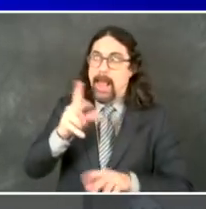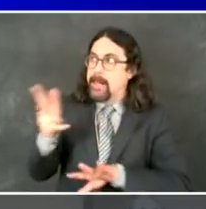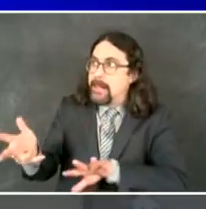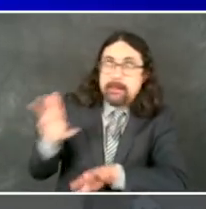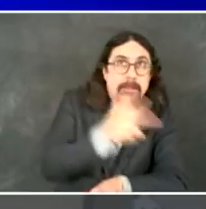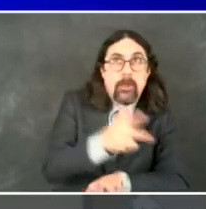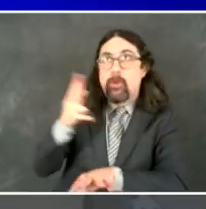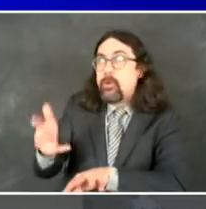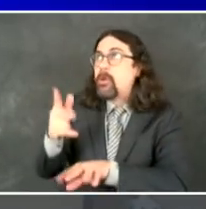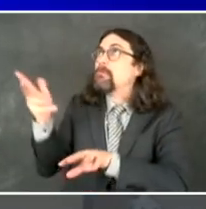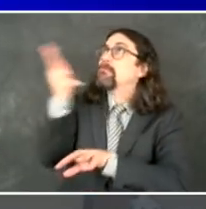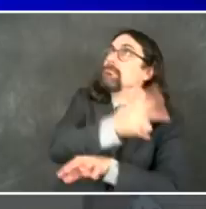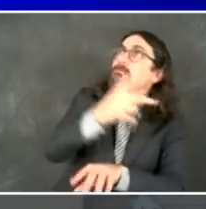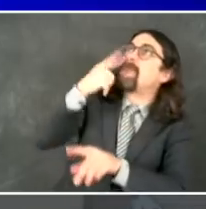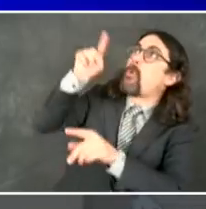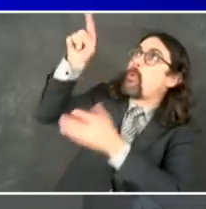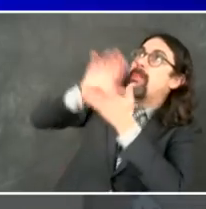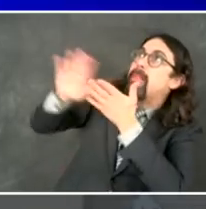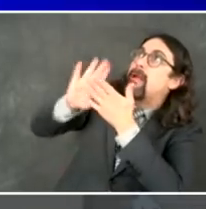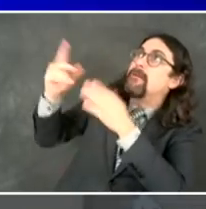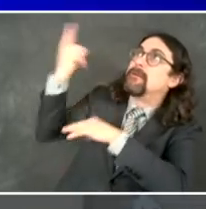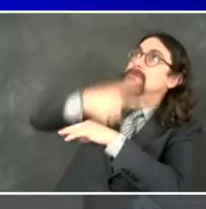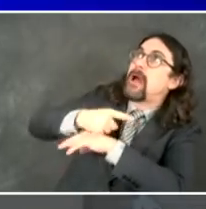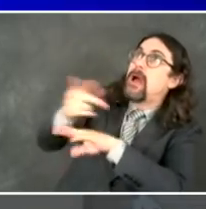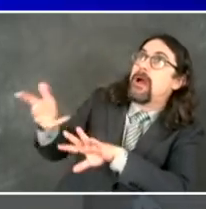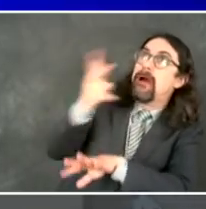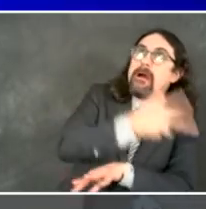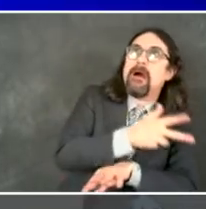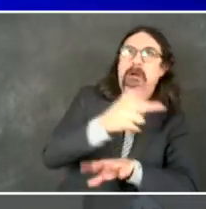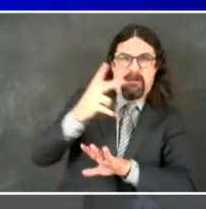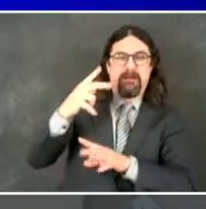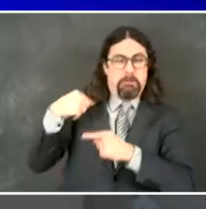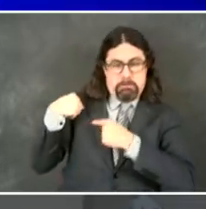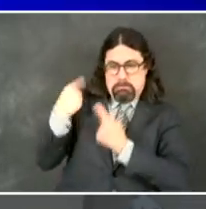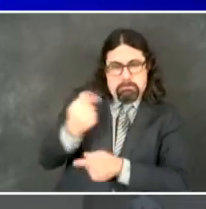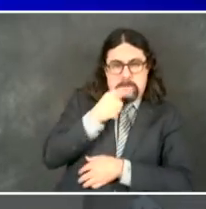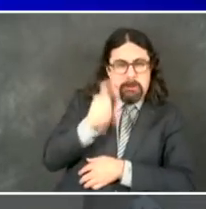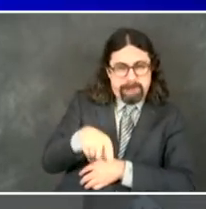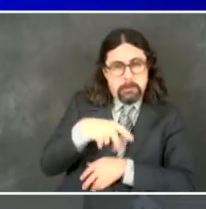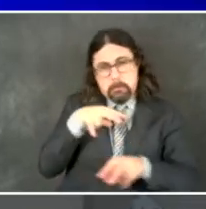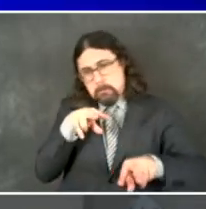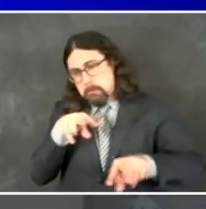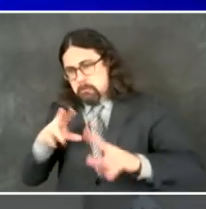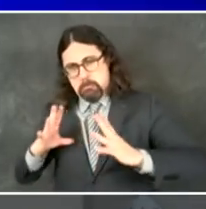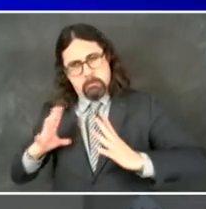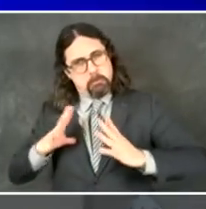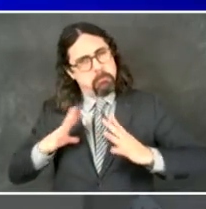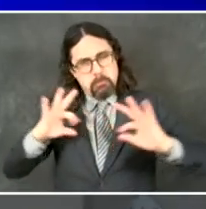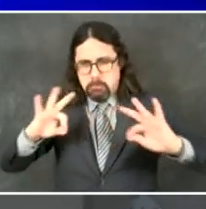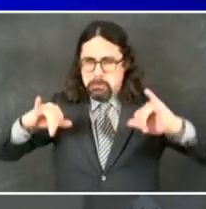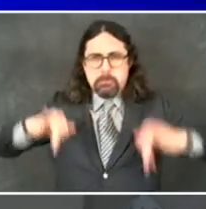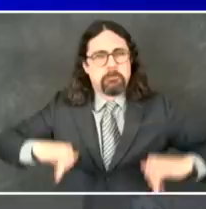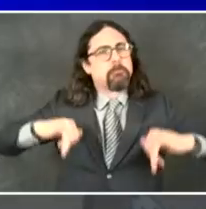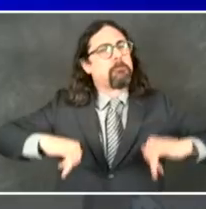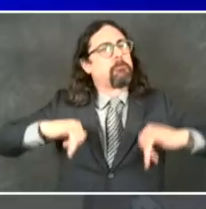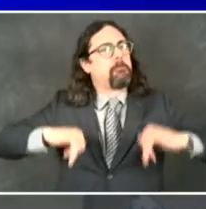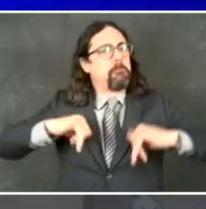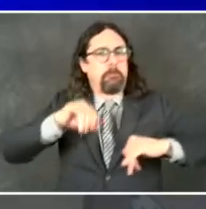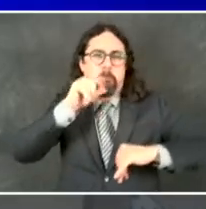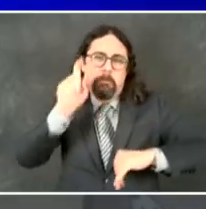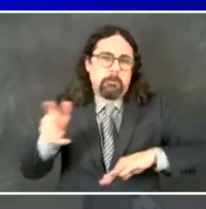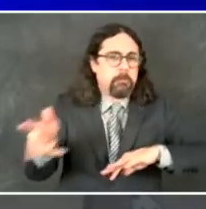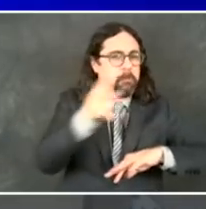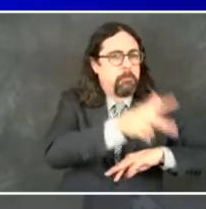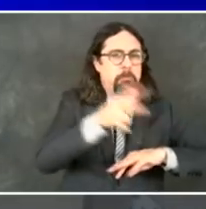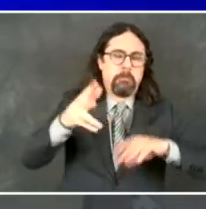clean. I know a lot of everyday New Yorkers are helping to make that happen, and I thank you for that. So as we continue to see progress, we can